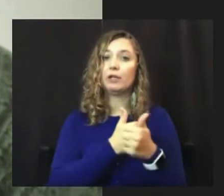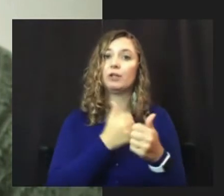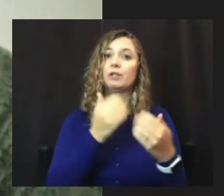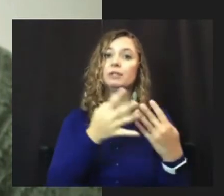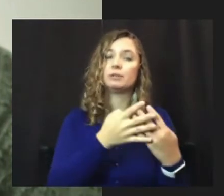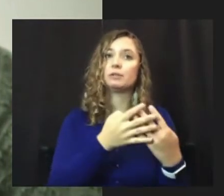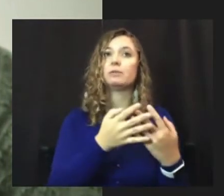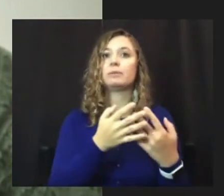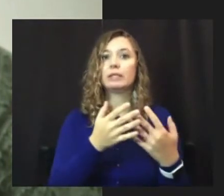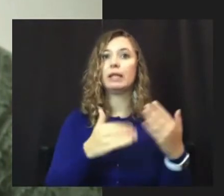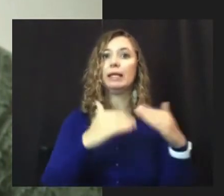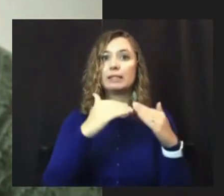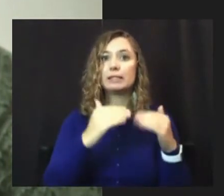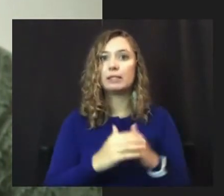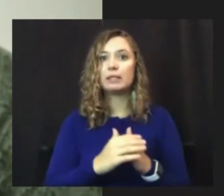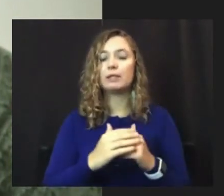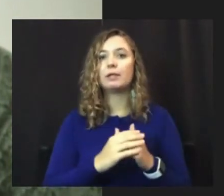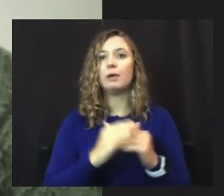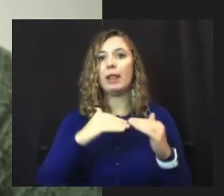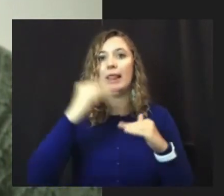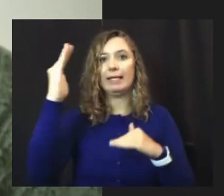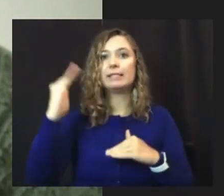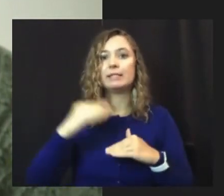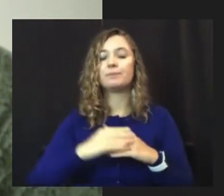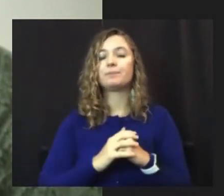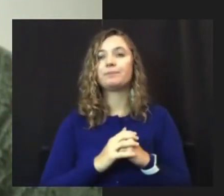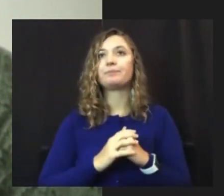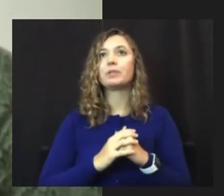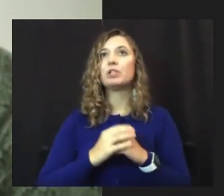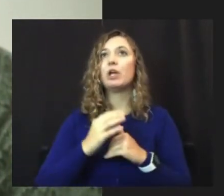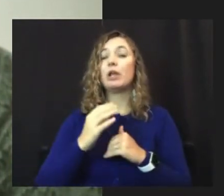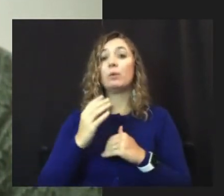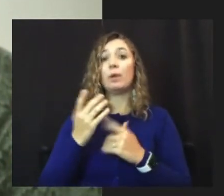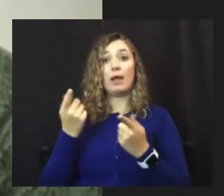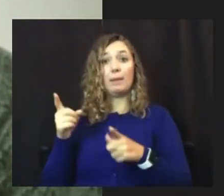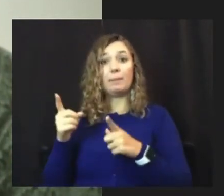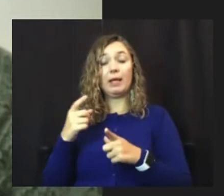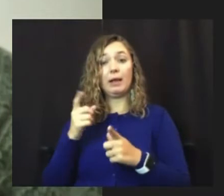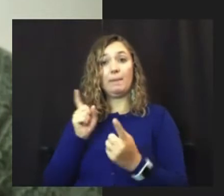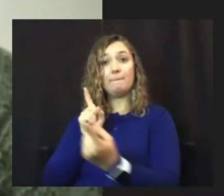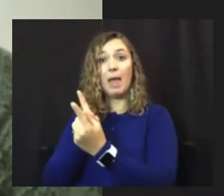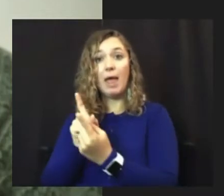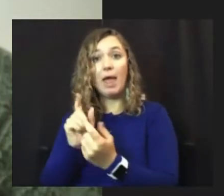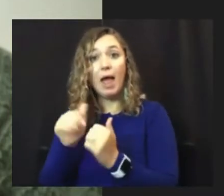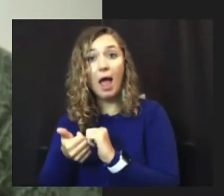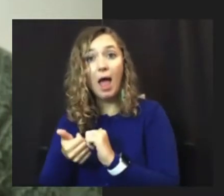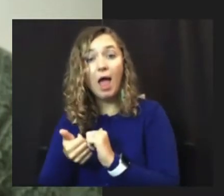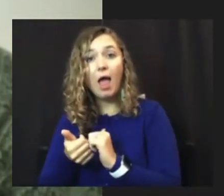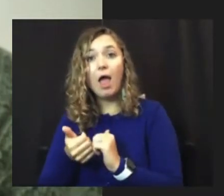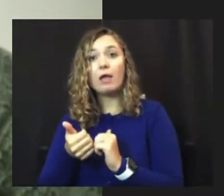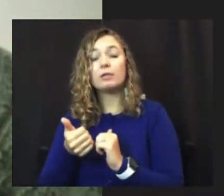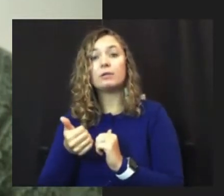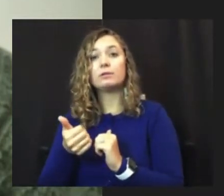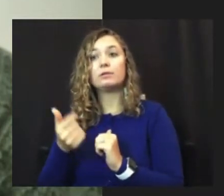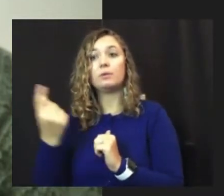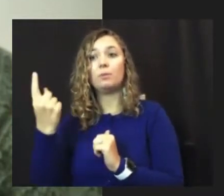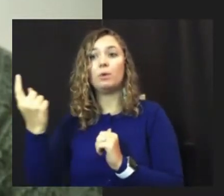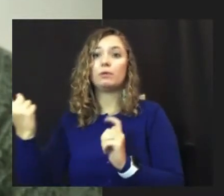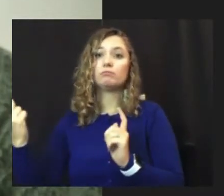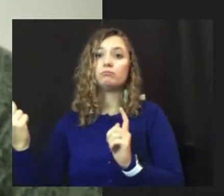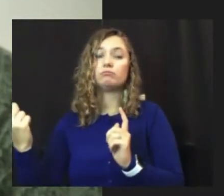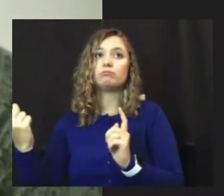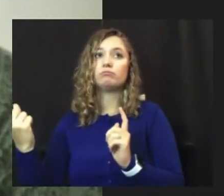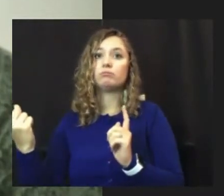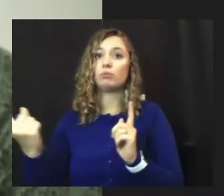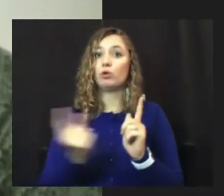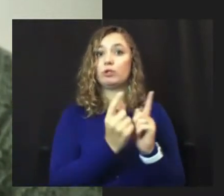when the way that I came to be in Matthew's life is I was approached as the nonprofit CEO.